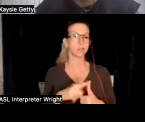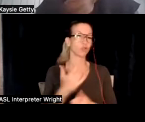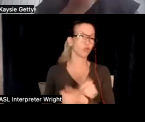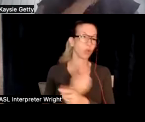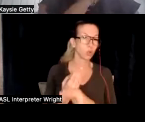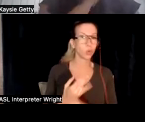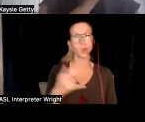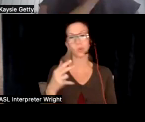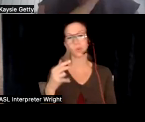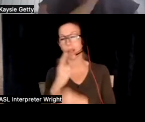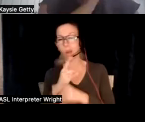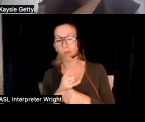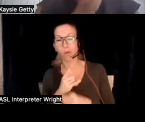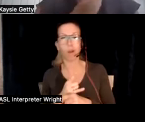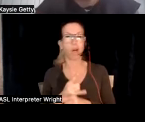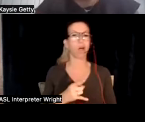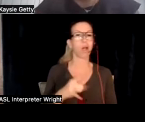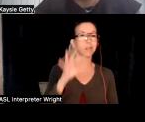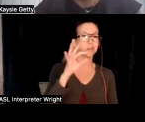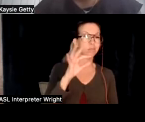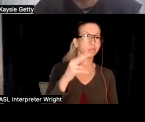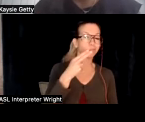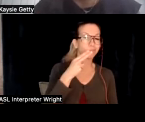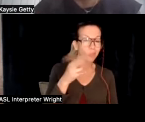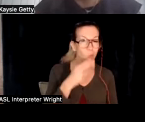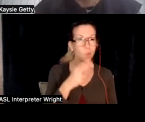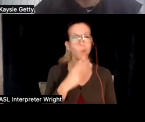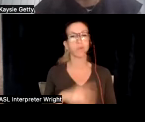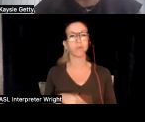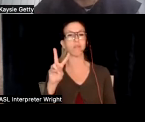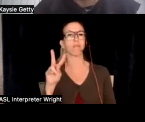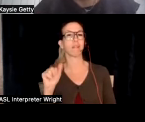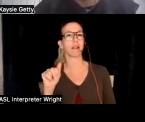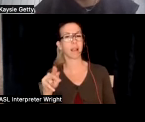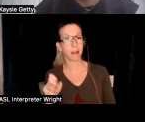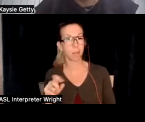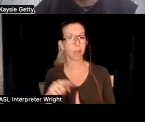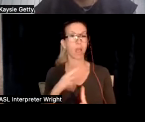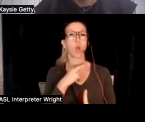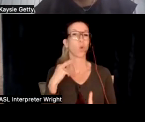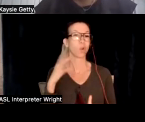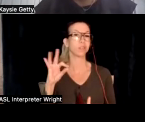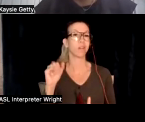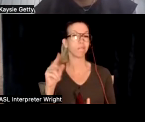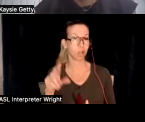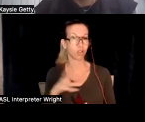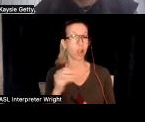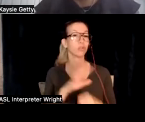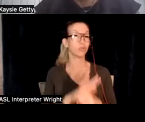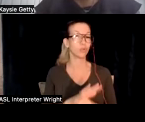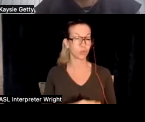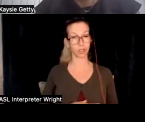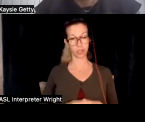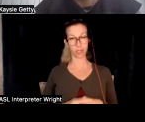use, vaping, smoking, right? Those are very typical risk factors and stressors that can require resilience. There are